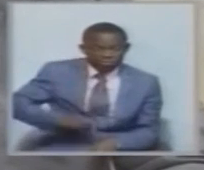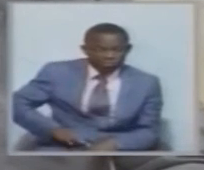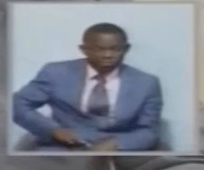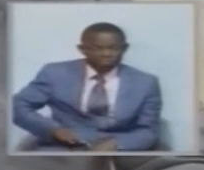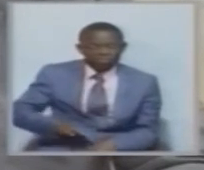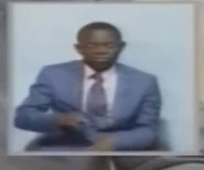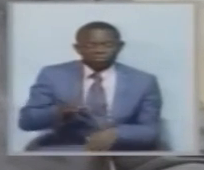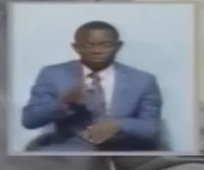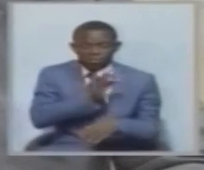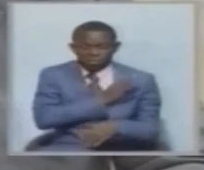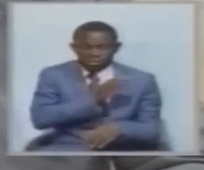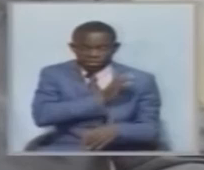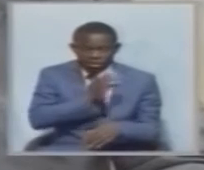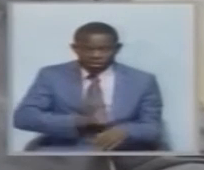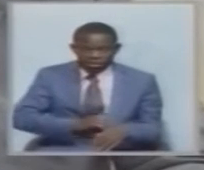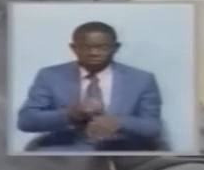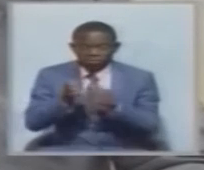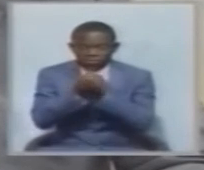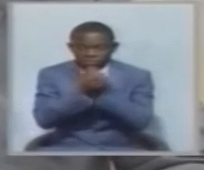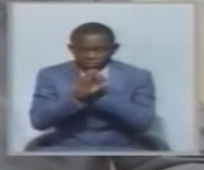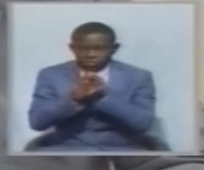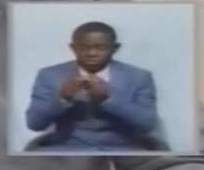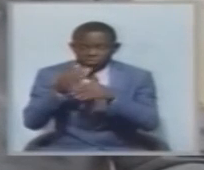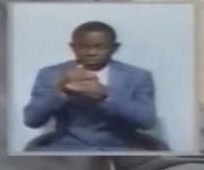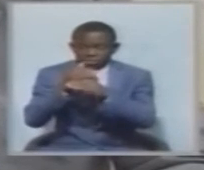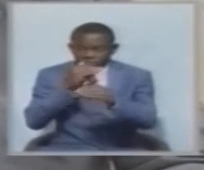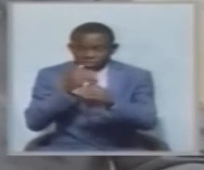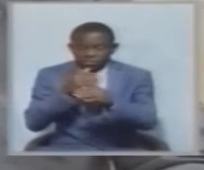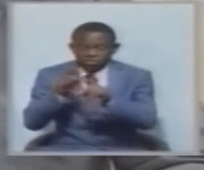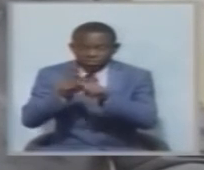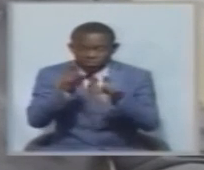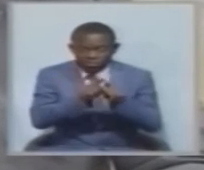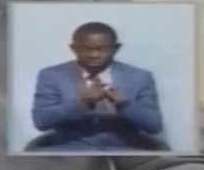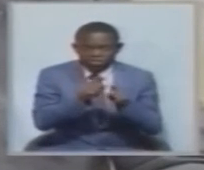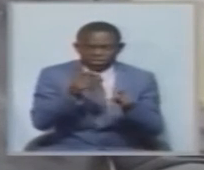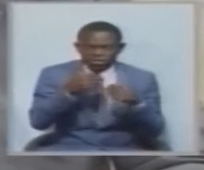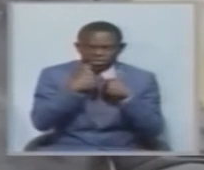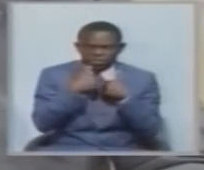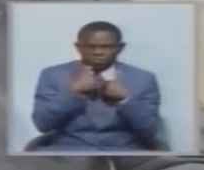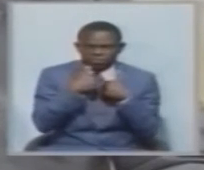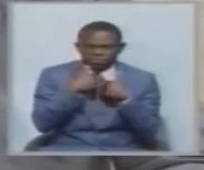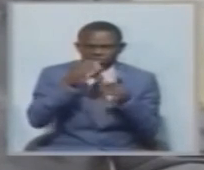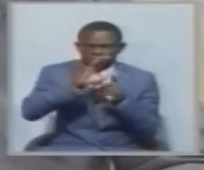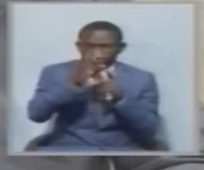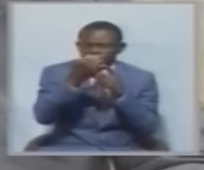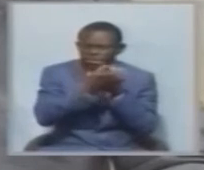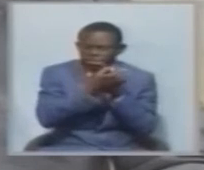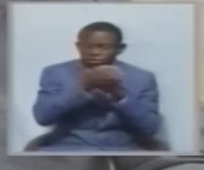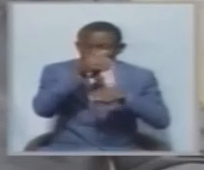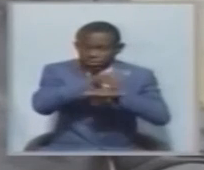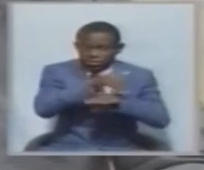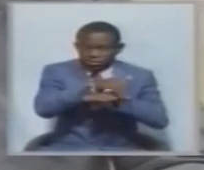scale enterprises, and we have the cultural nights that will be taking place. We have